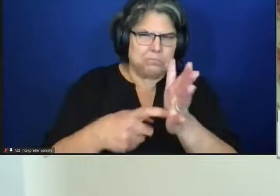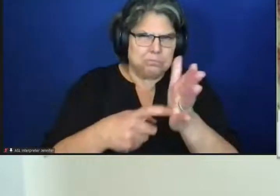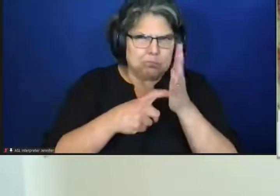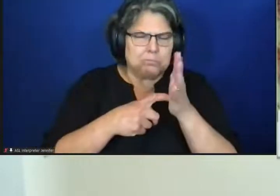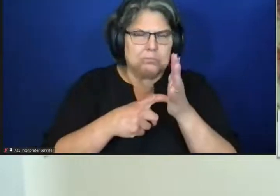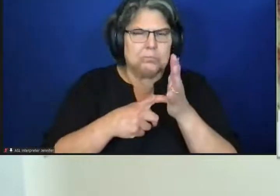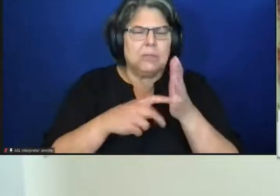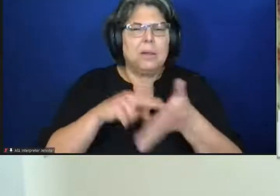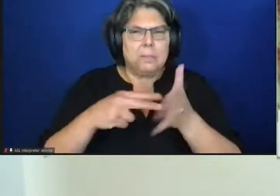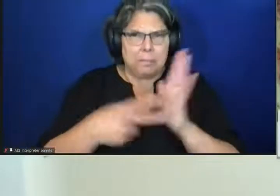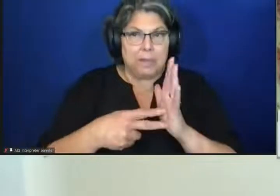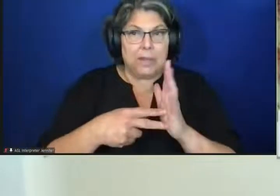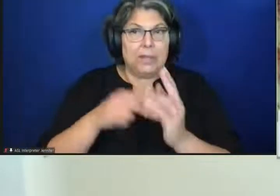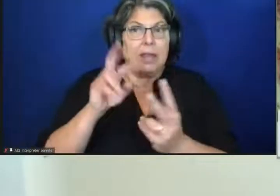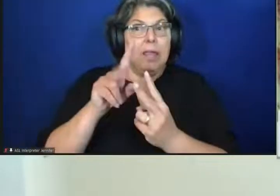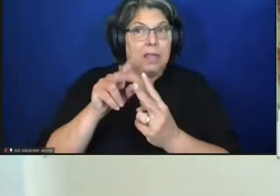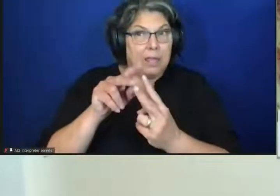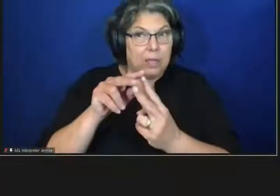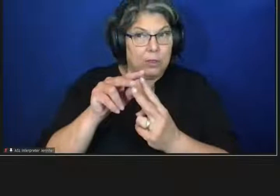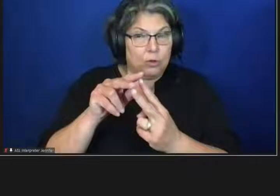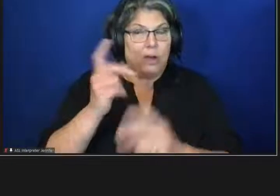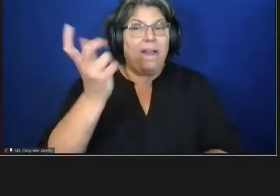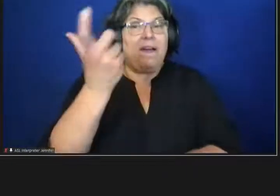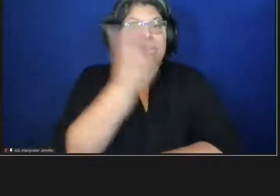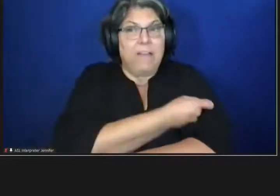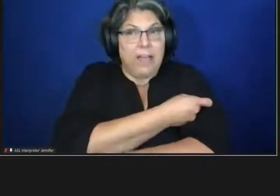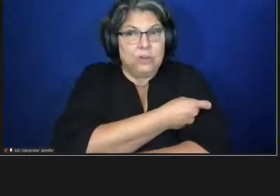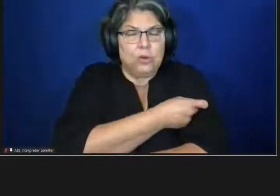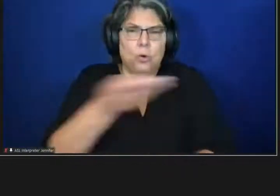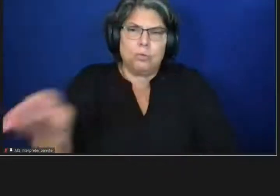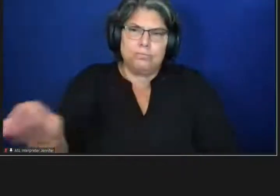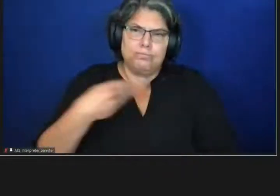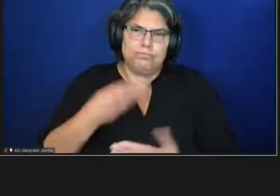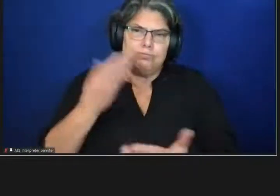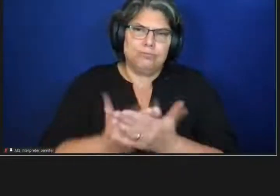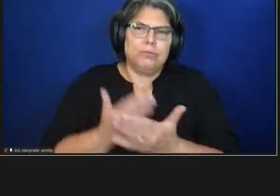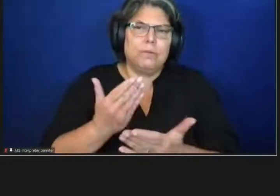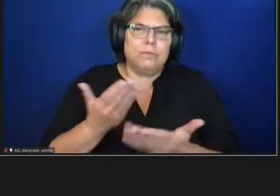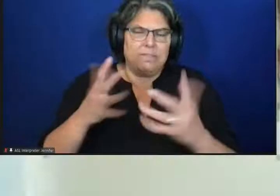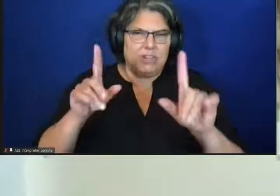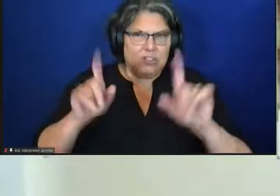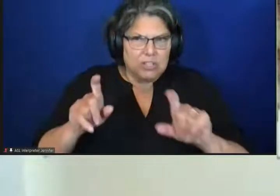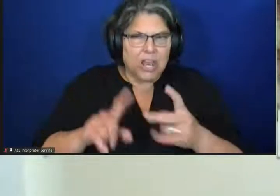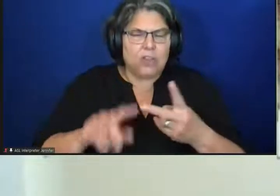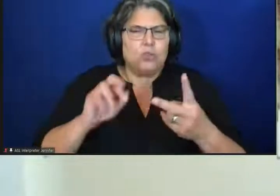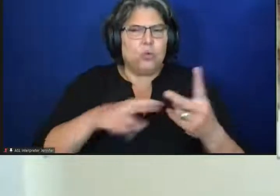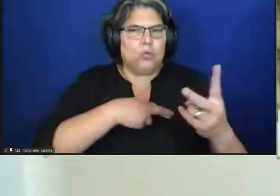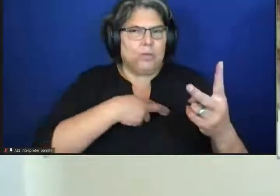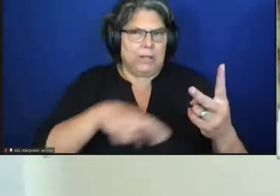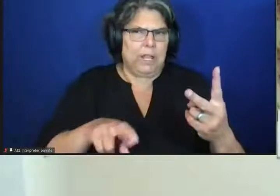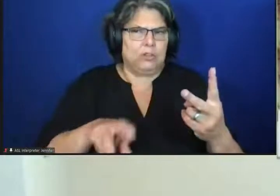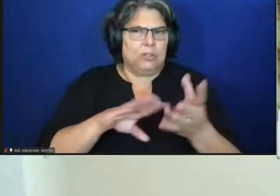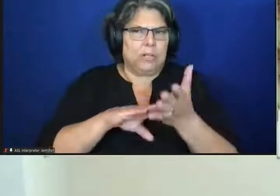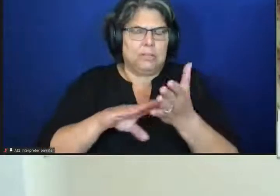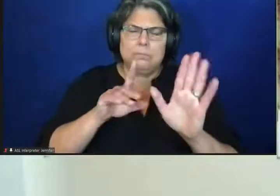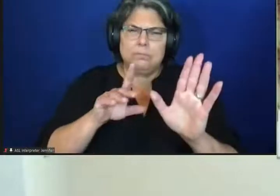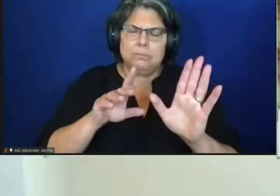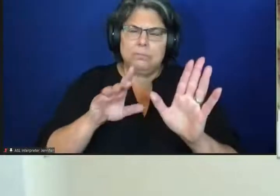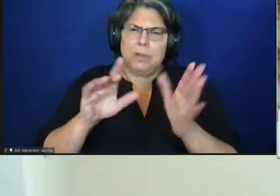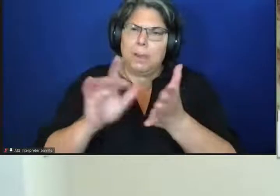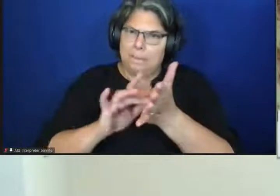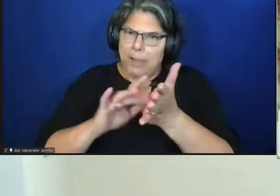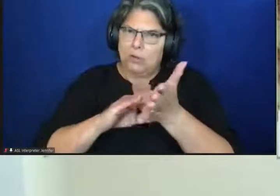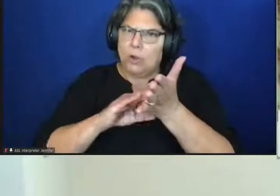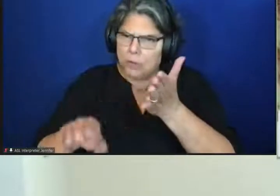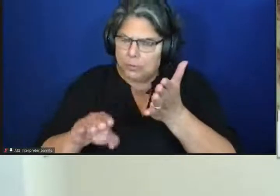get vaccinated or show proof of testing or a religious exemption, a medical